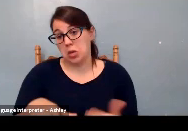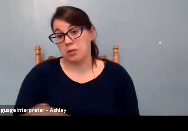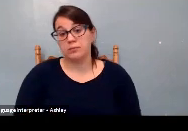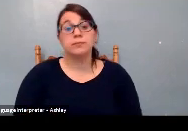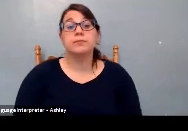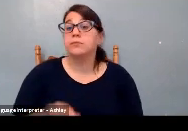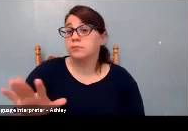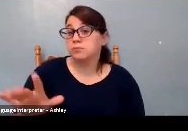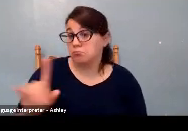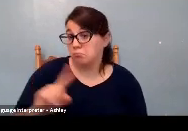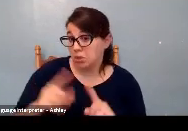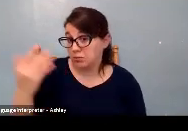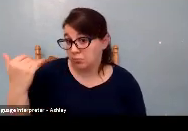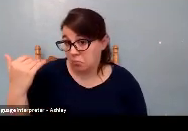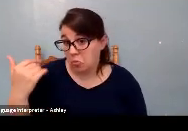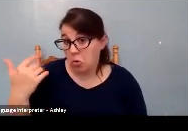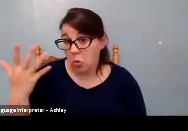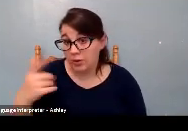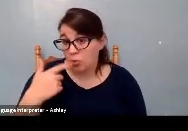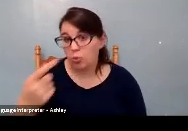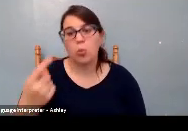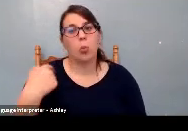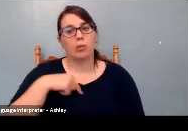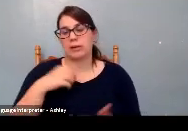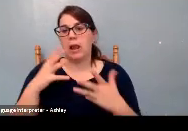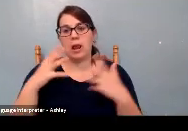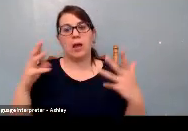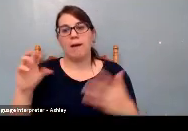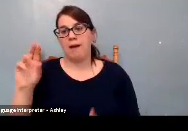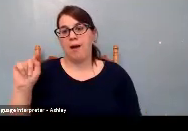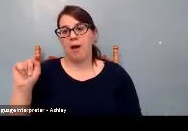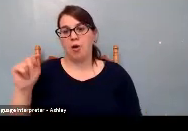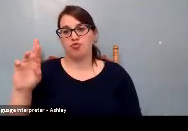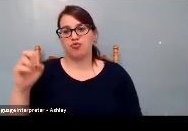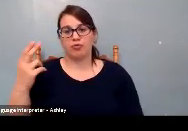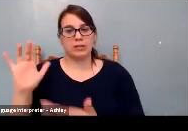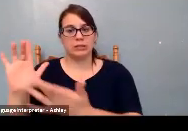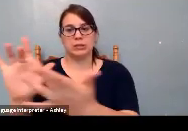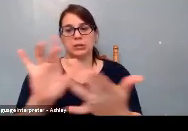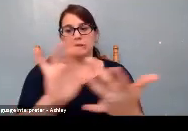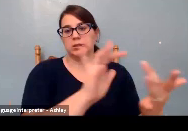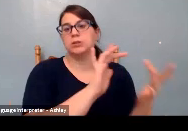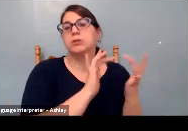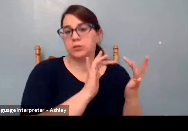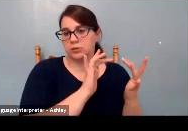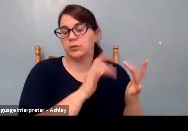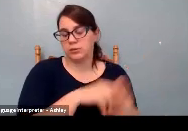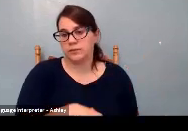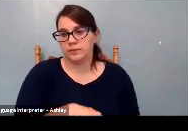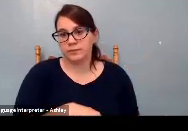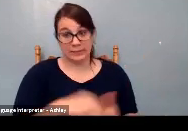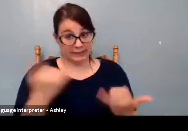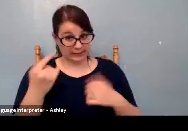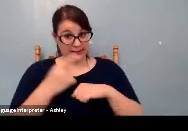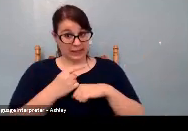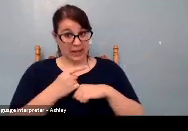as mentioned before, we do a lot of outreach. So as the webinar today,